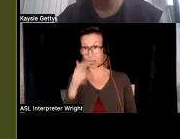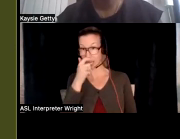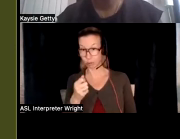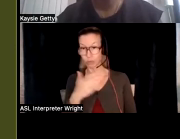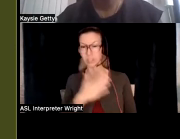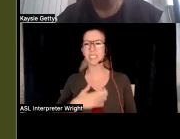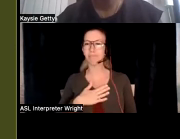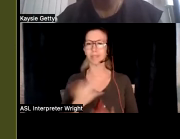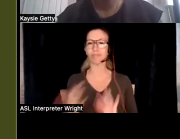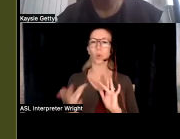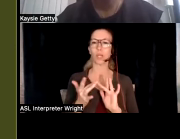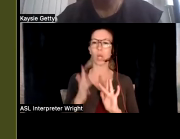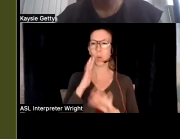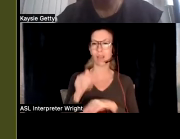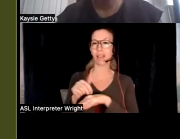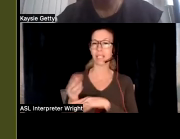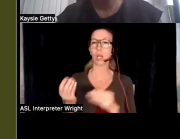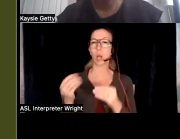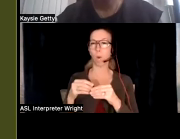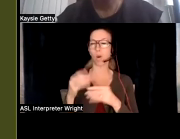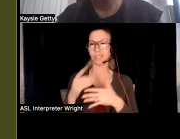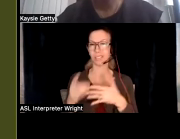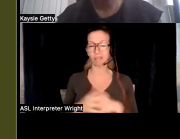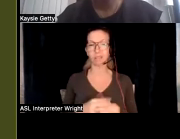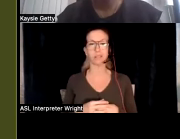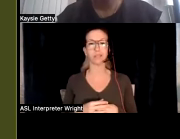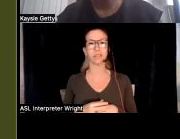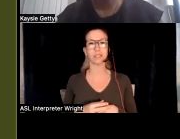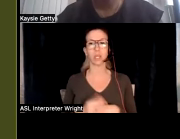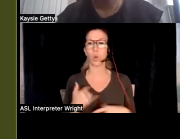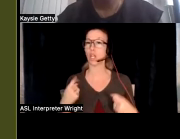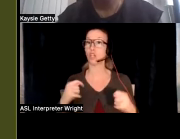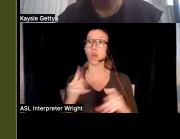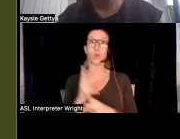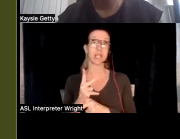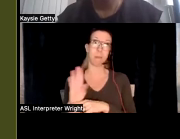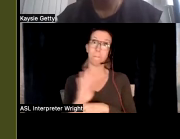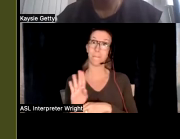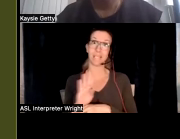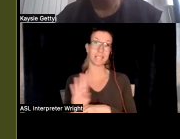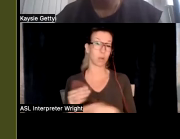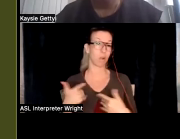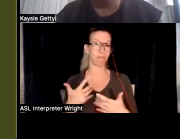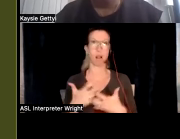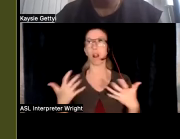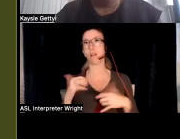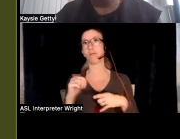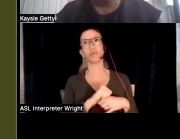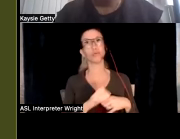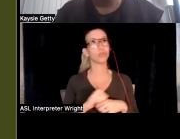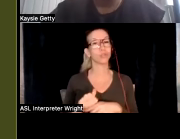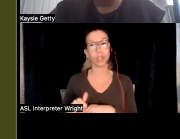out to me and we can send you more details. But I just want you to know we try to keep very busy. So we do a lot of training. We do training